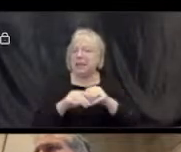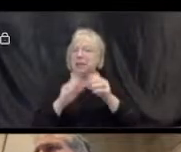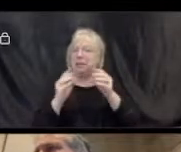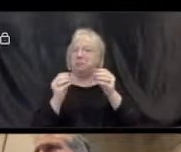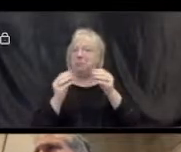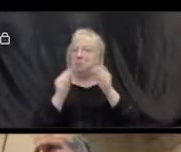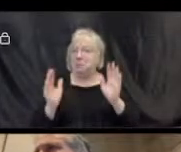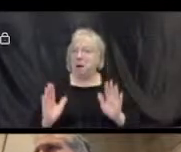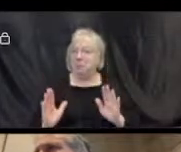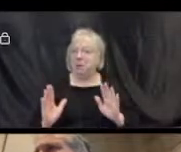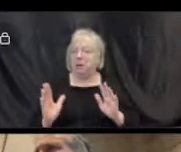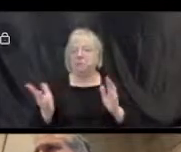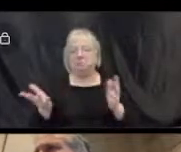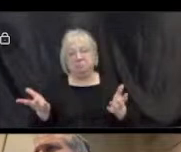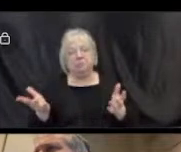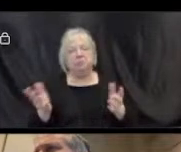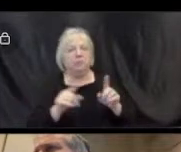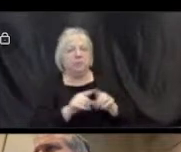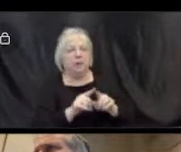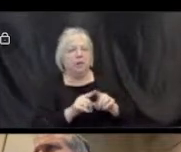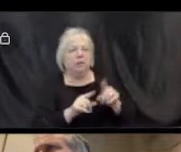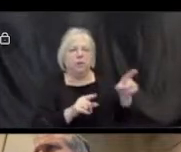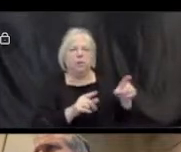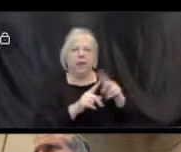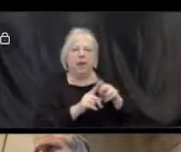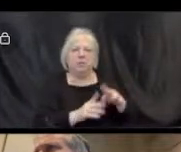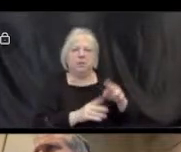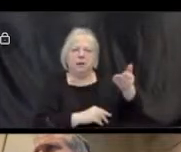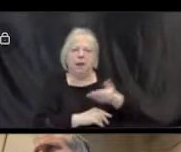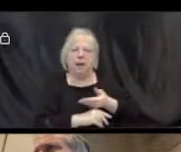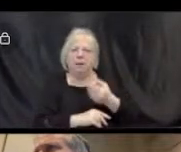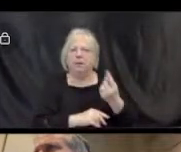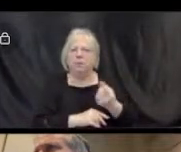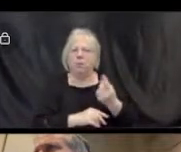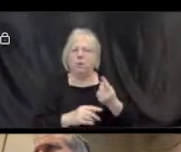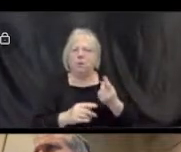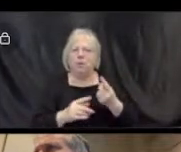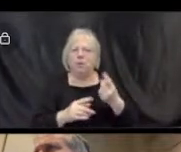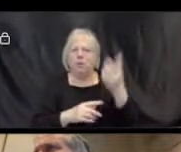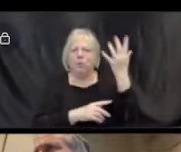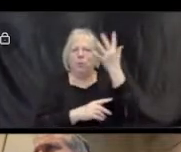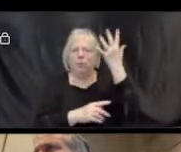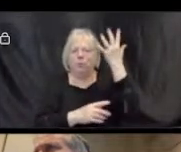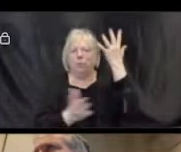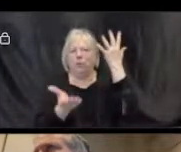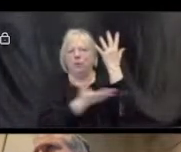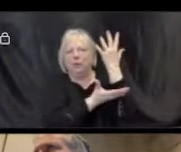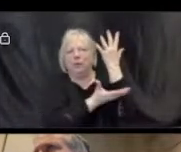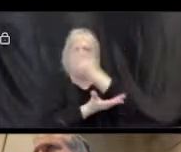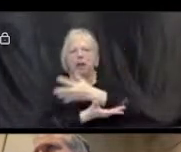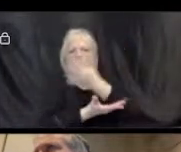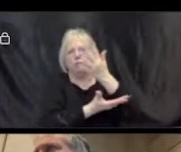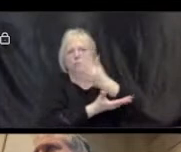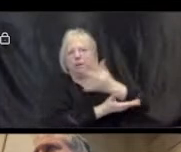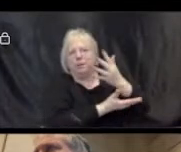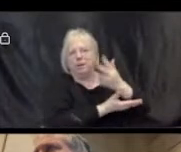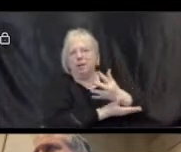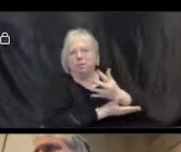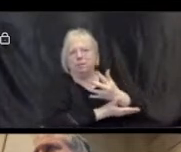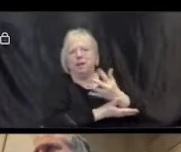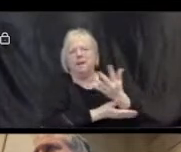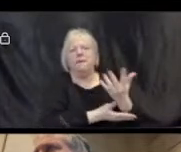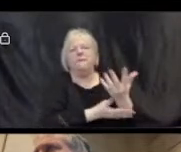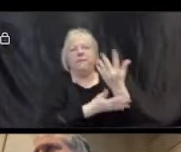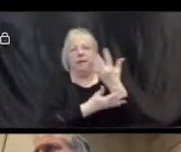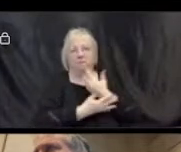Also, they hired someone to cut trees down. The trees fell